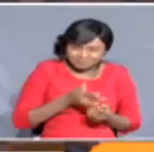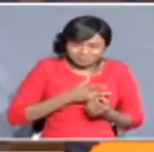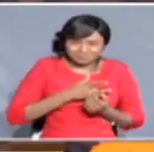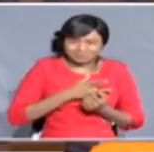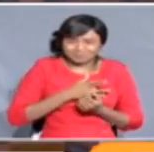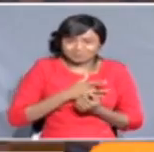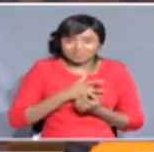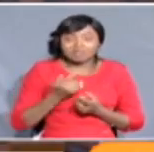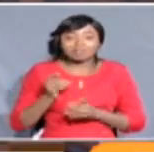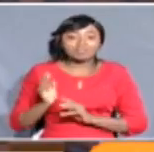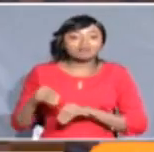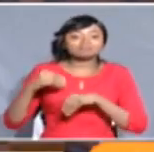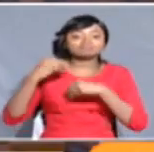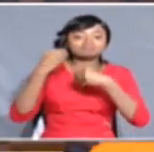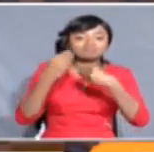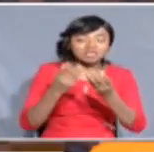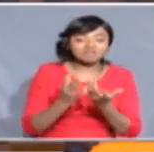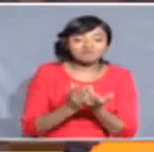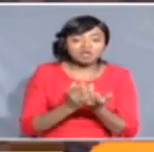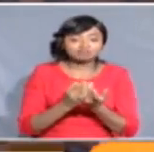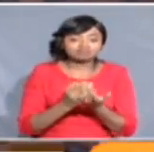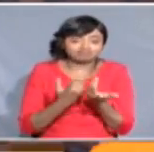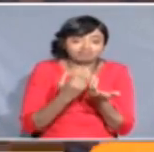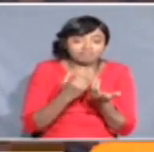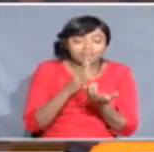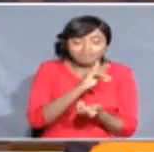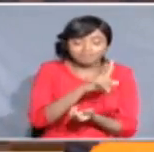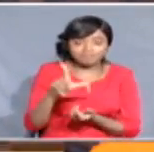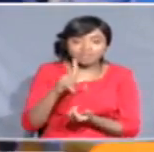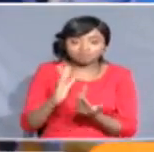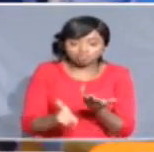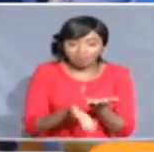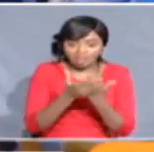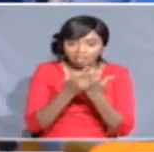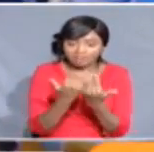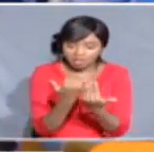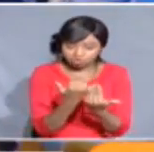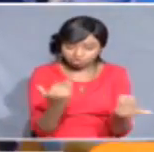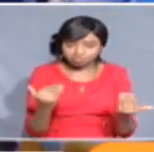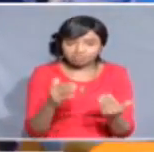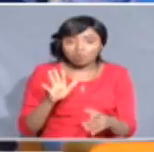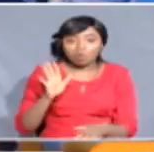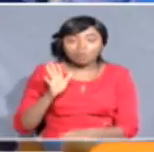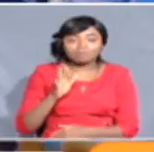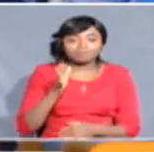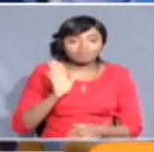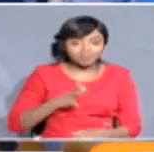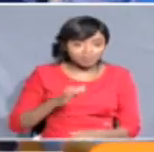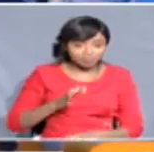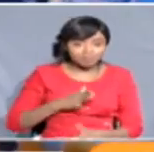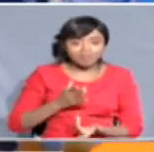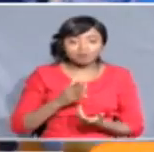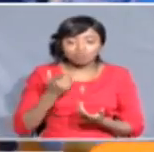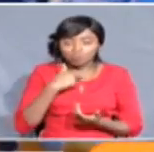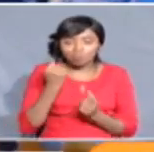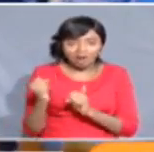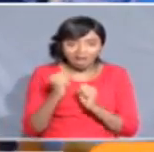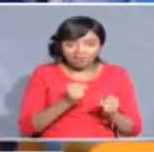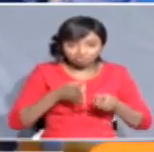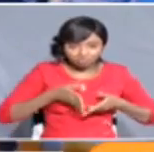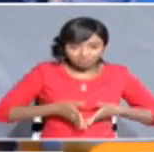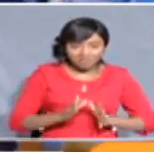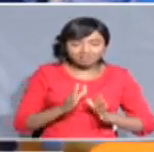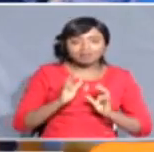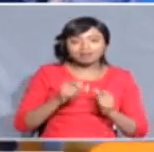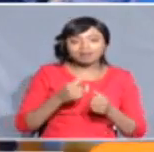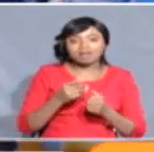the Assisted Reproductive Technology Bill 2016 that seeks to help persons unable to give birth through natural ways.